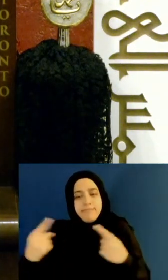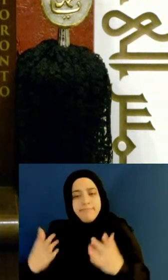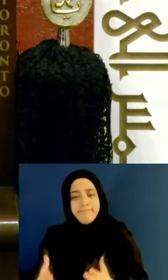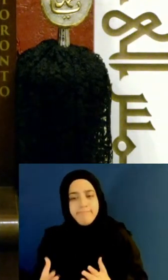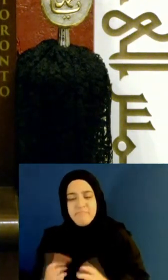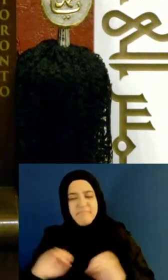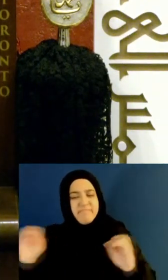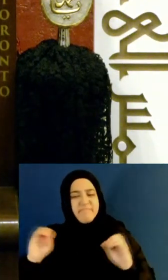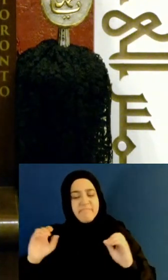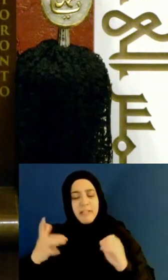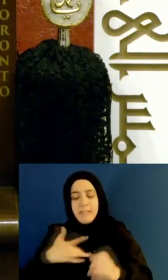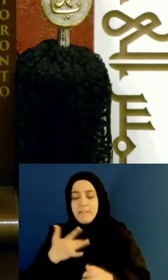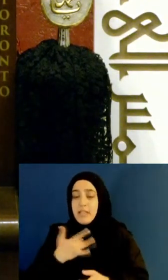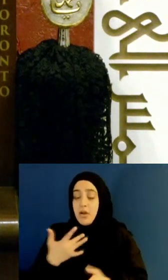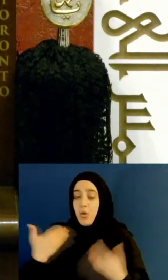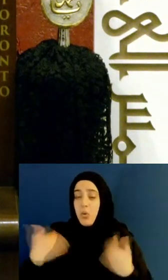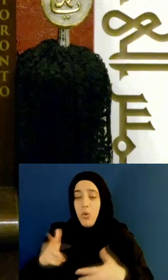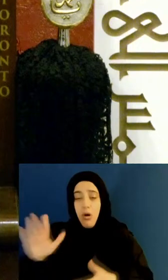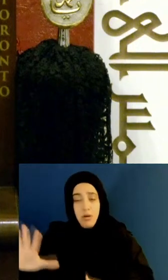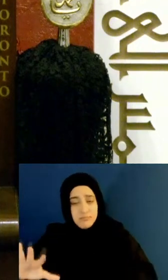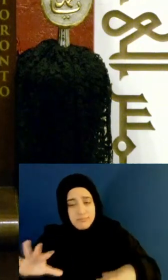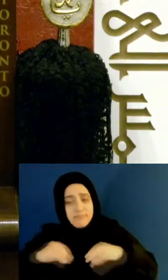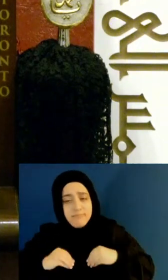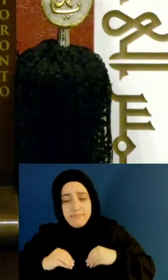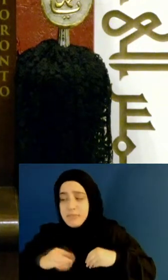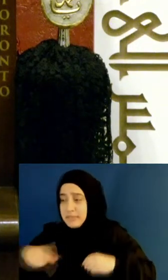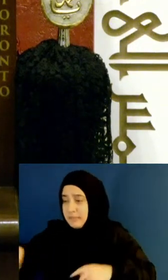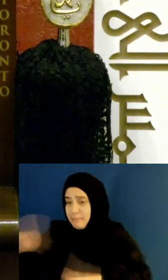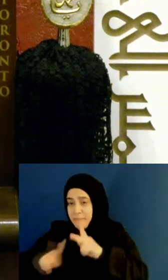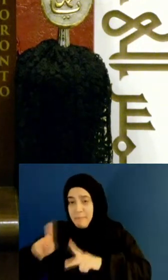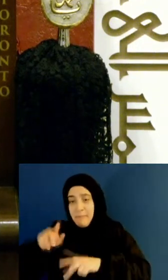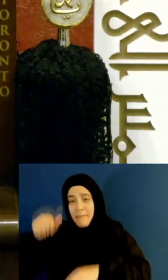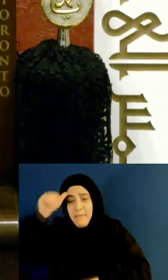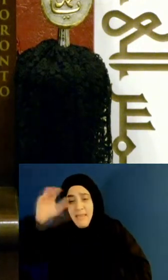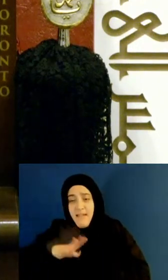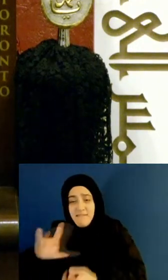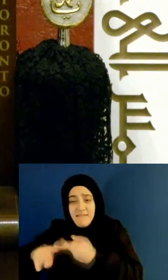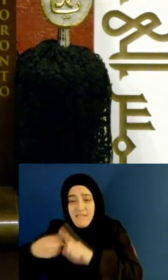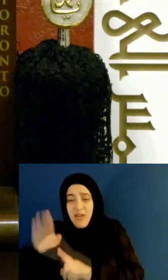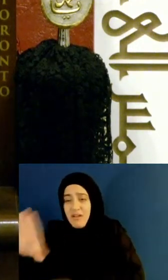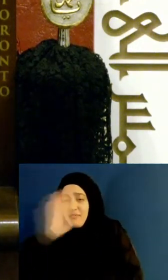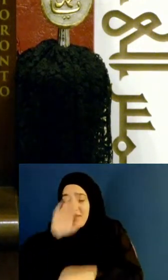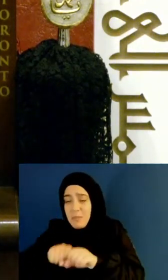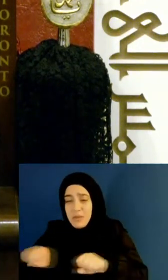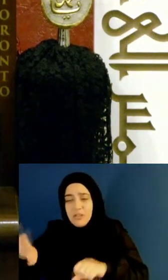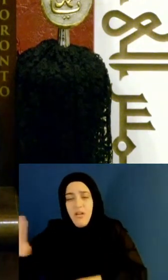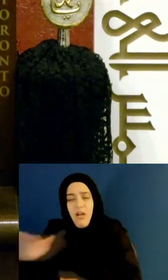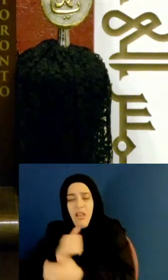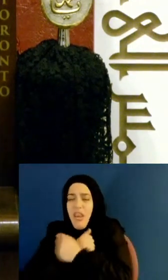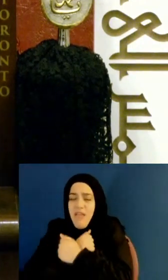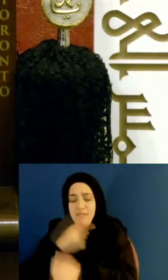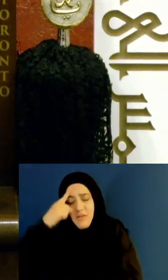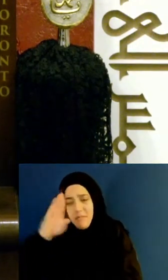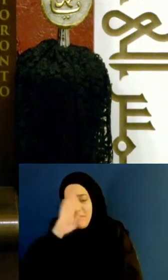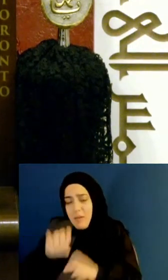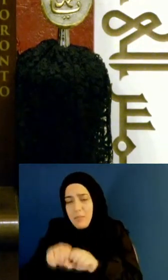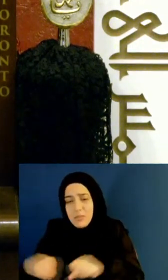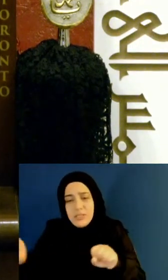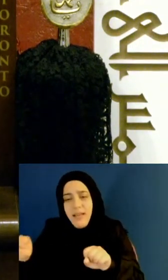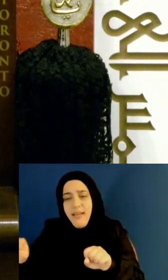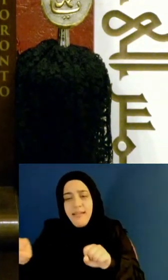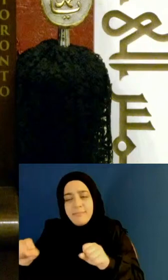extent that love was so powerful for Imam al-Hussein that it just eradicated any remnants